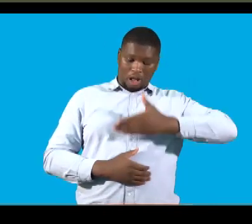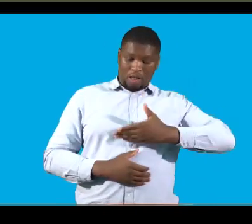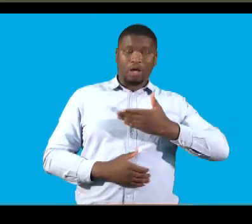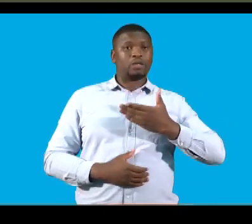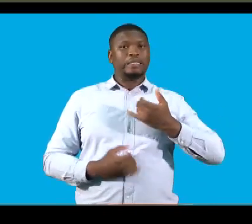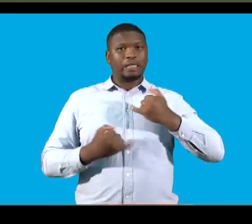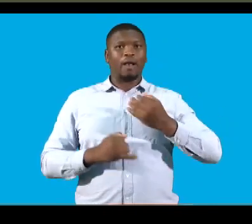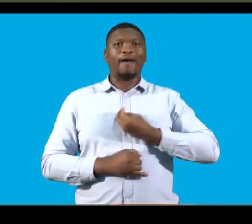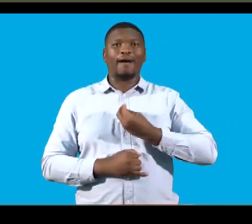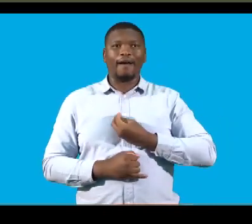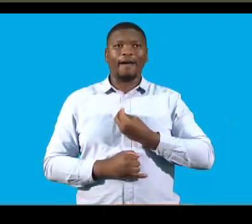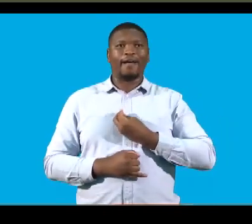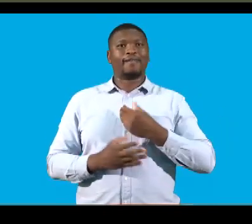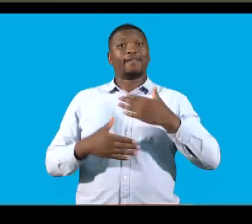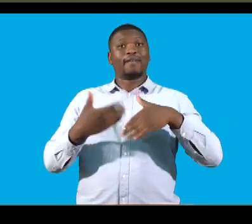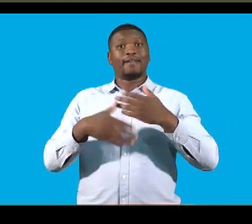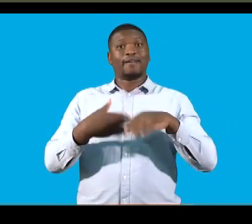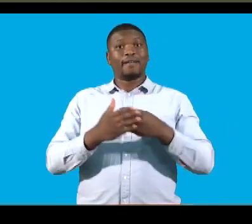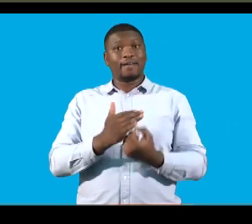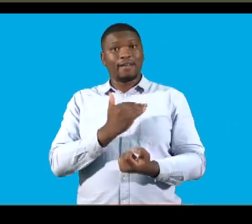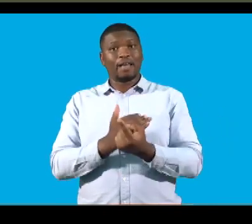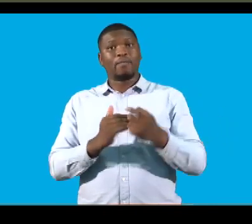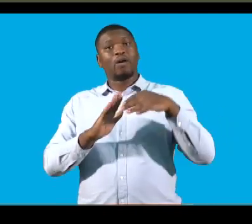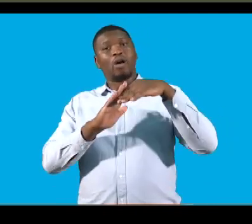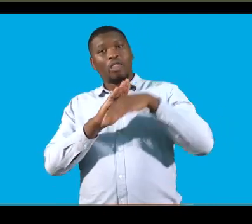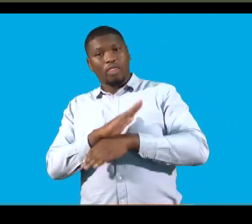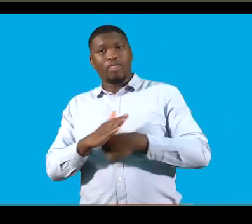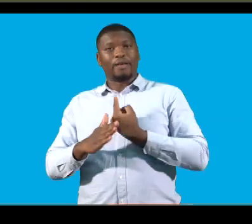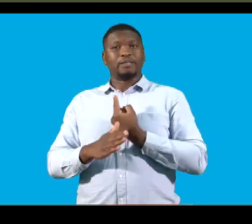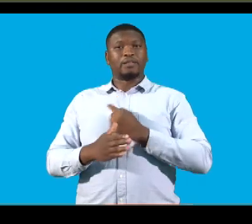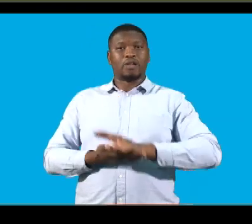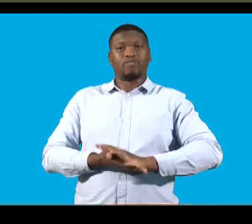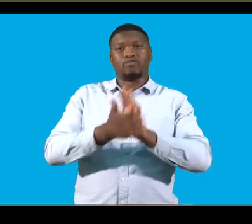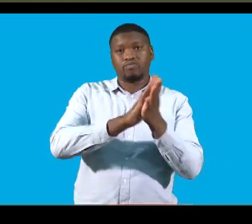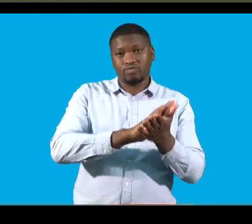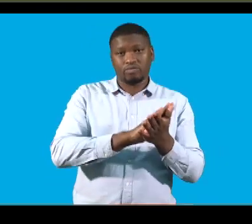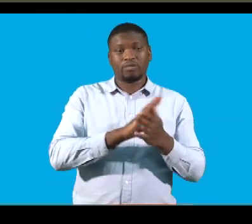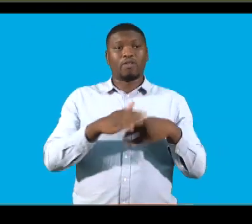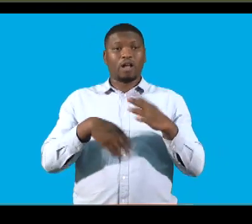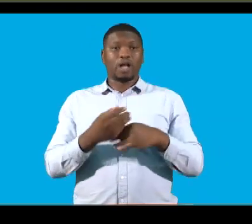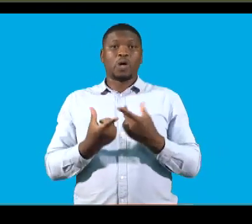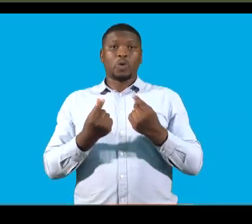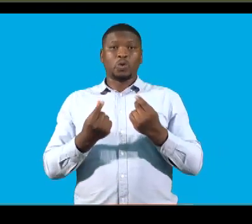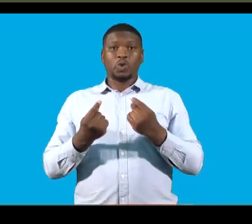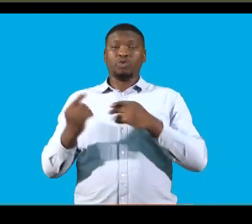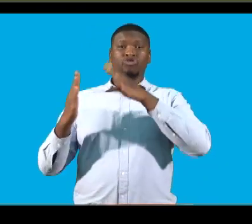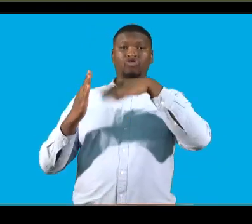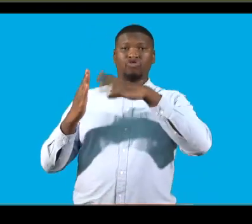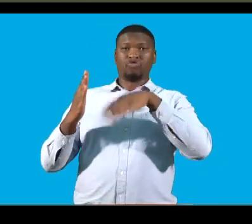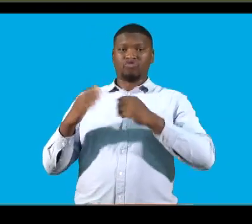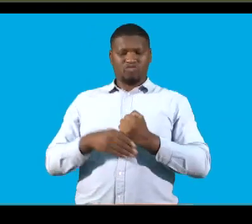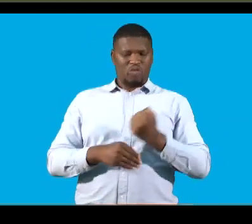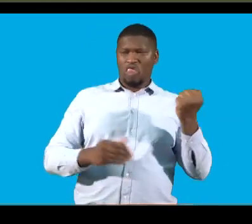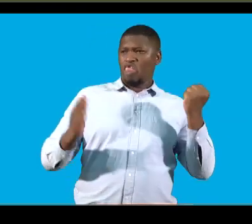moral corruption. This leads to his eventual downfall and self-destruction. Ultimately, he stabs at the